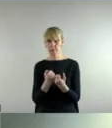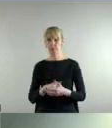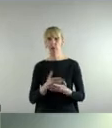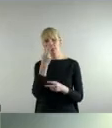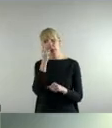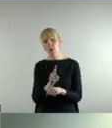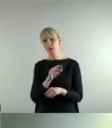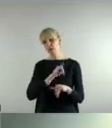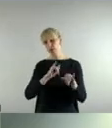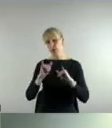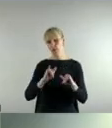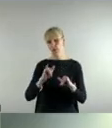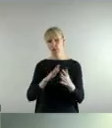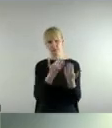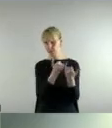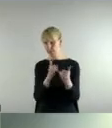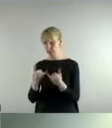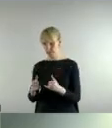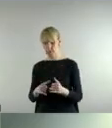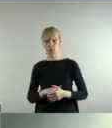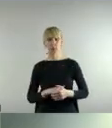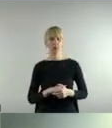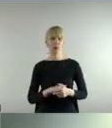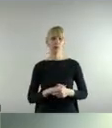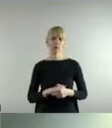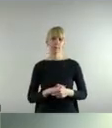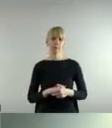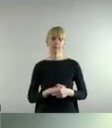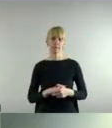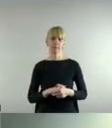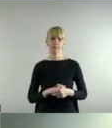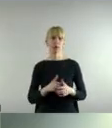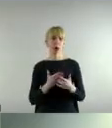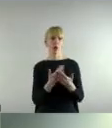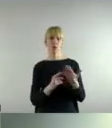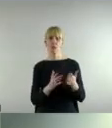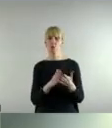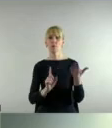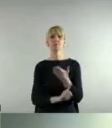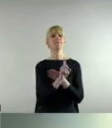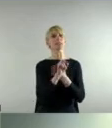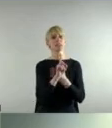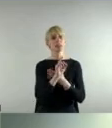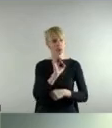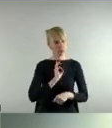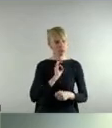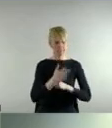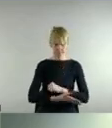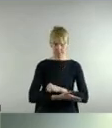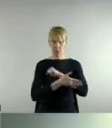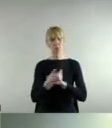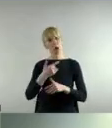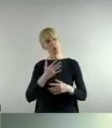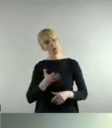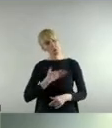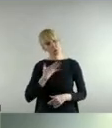general. People support their local communities and the representatives, and that they also feel that they can influence policy and that they